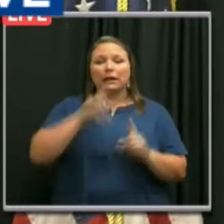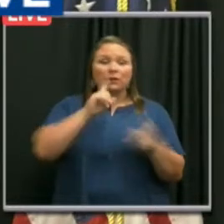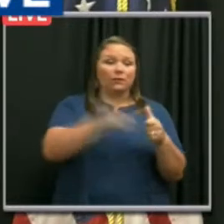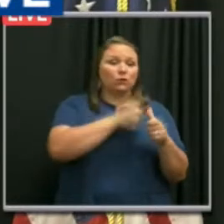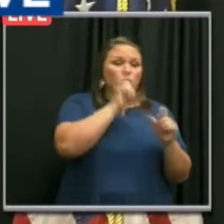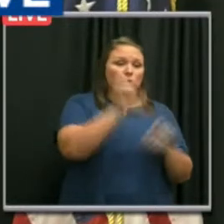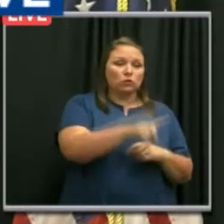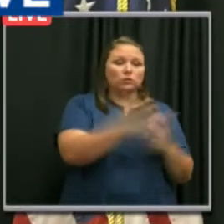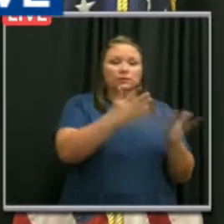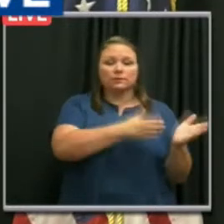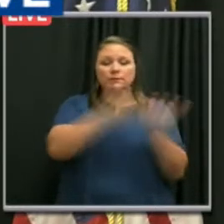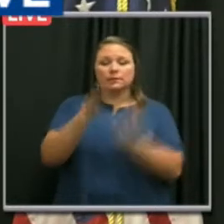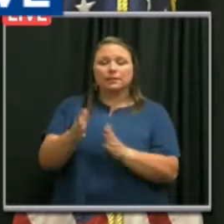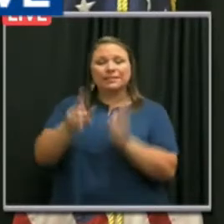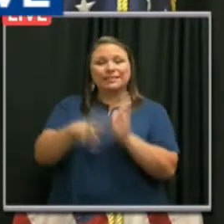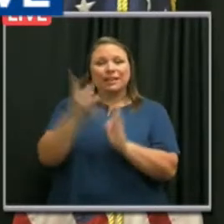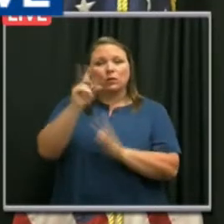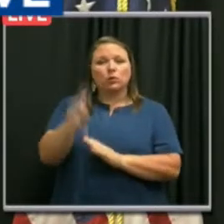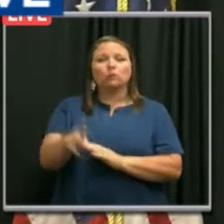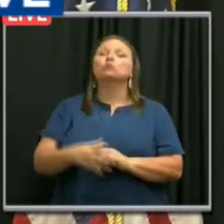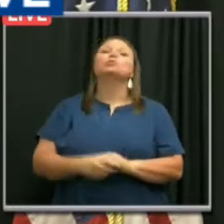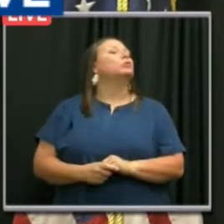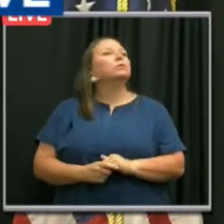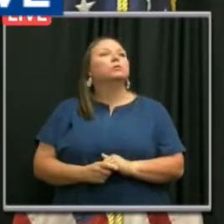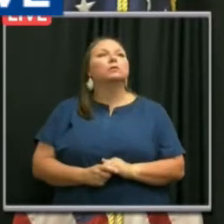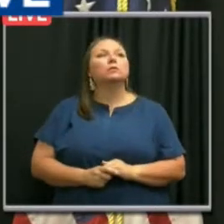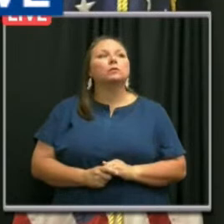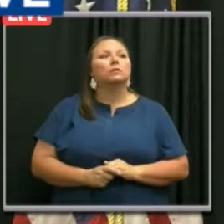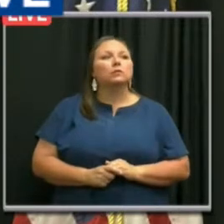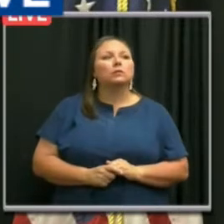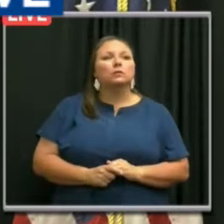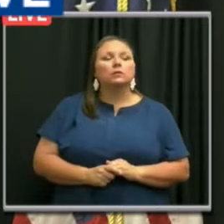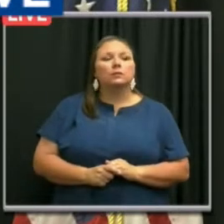first question. Second thing is, I think,